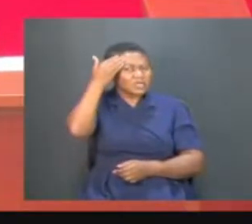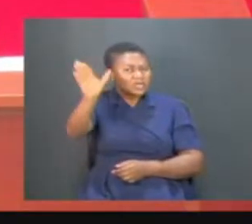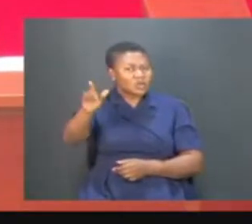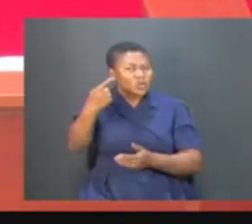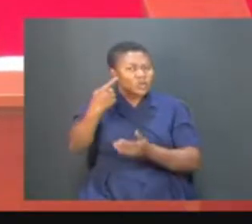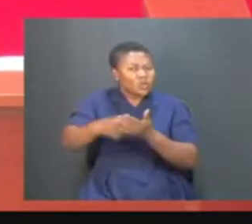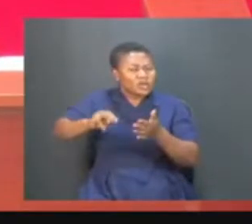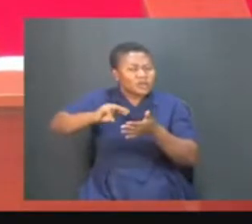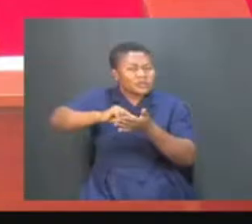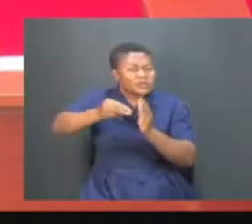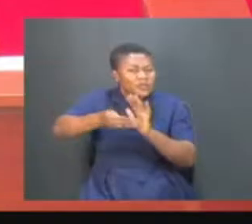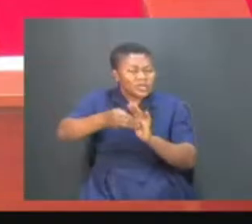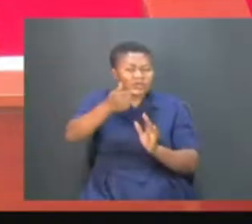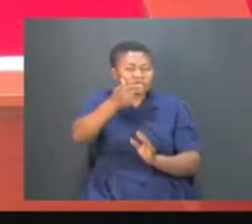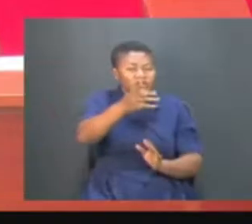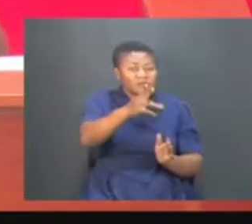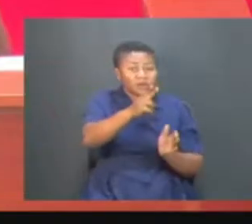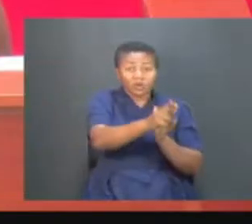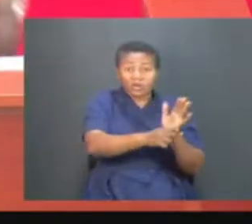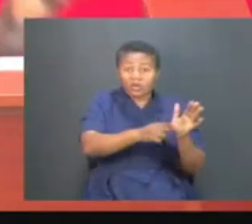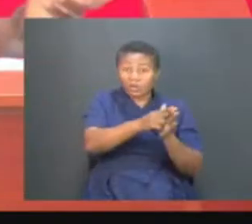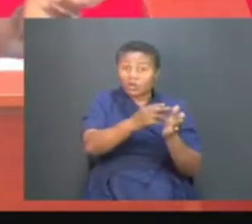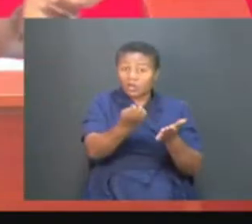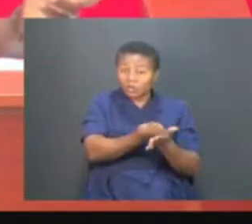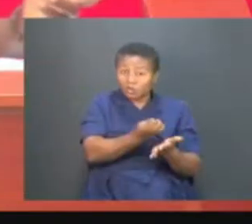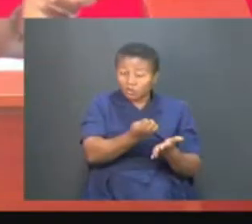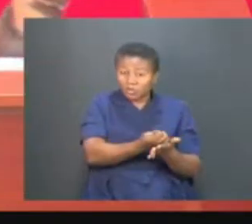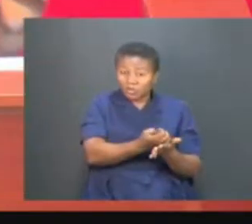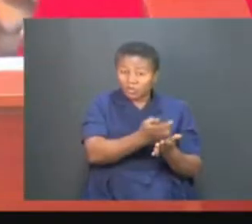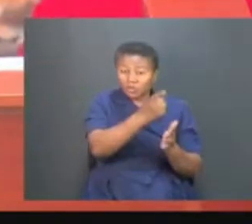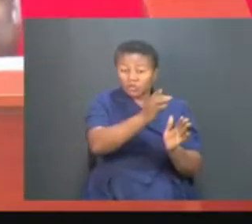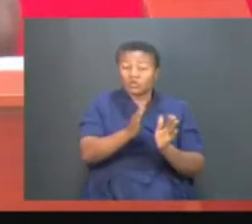economy is. You ask 4 people,